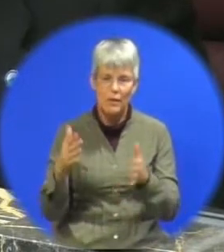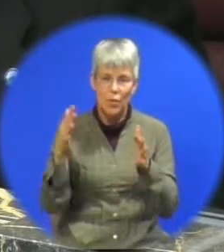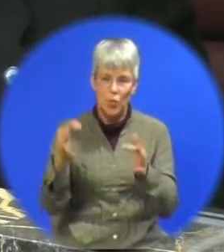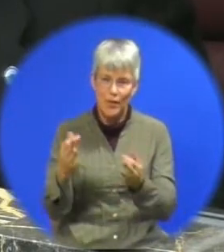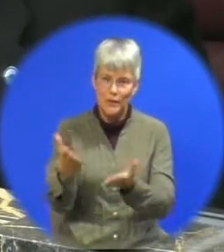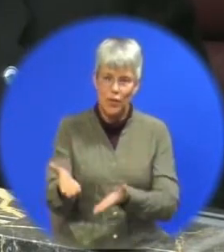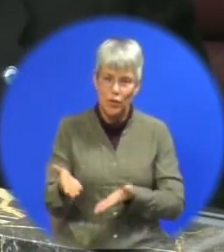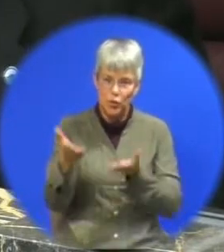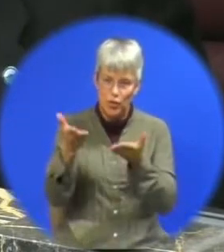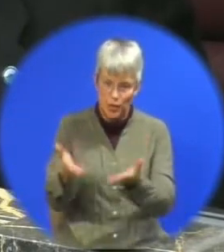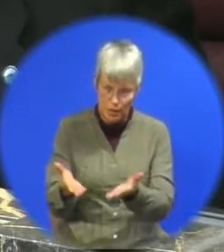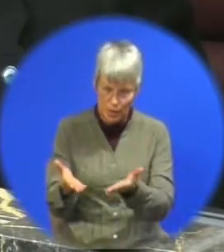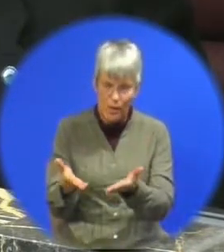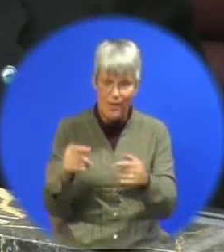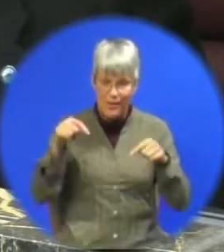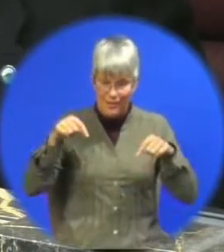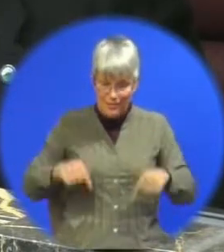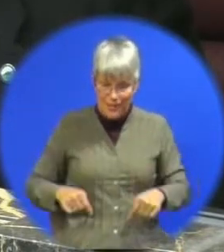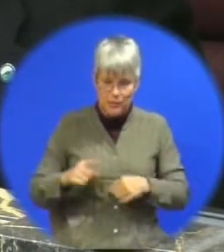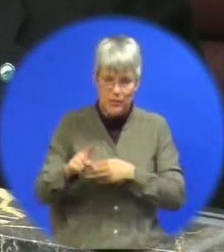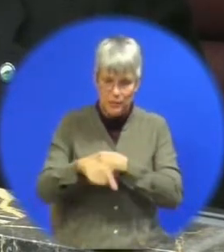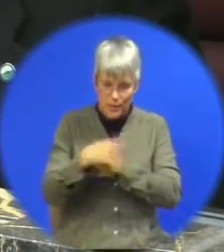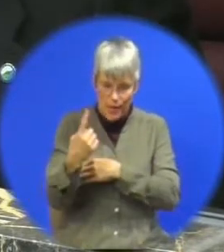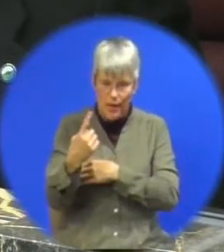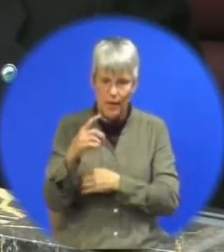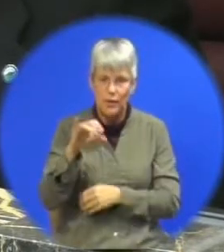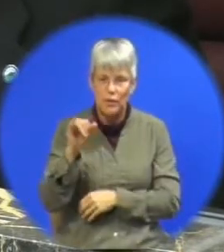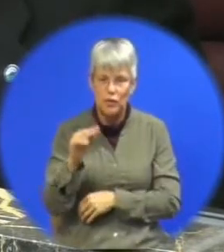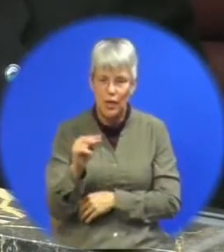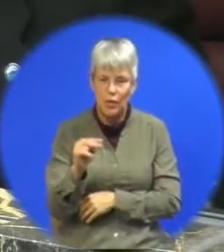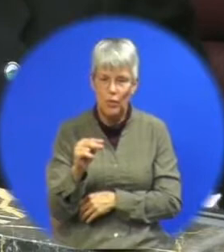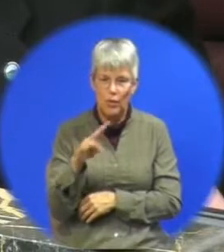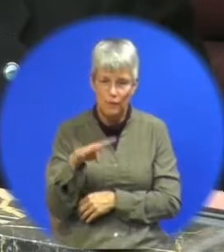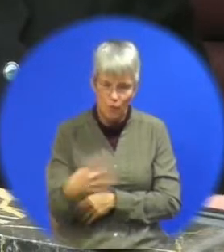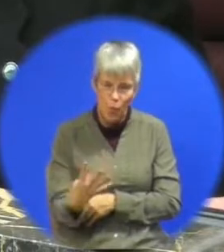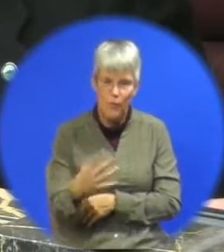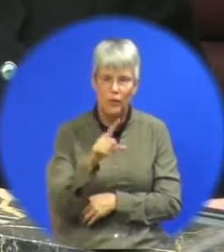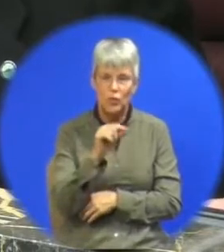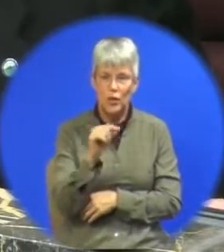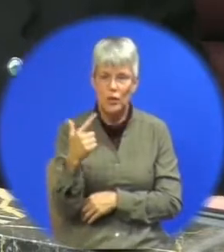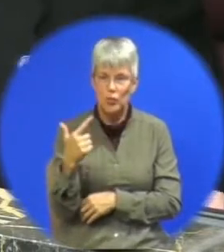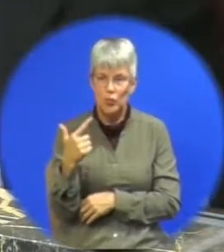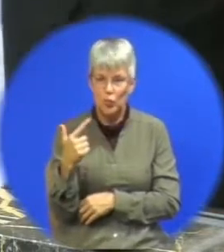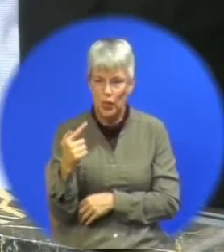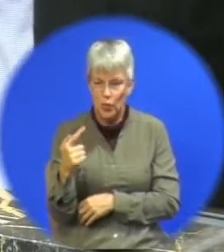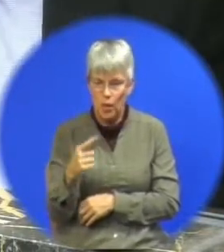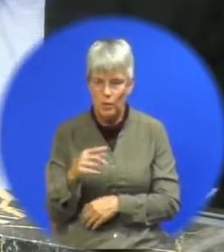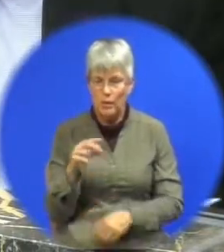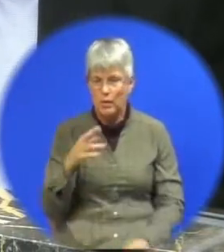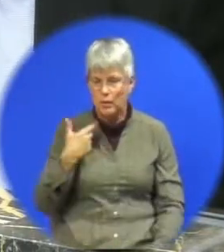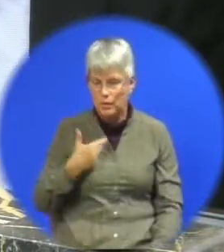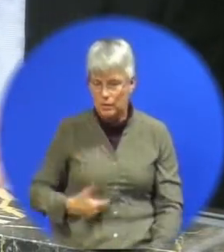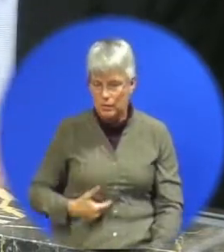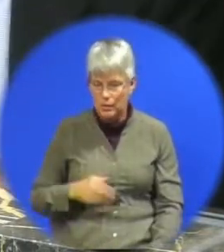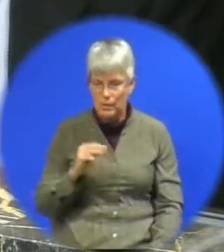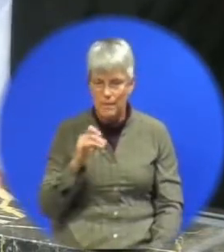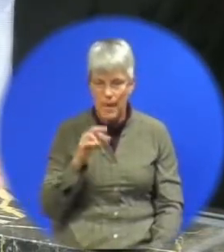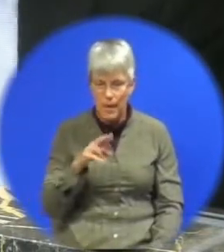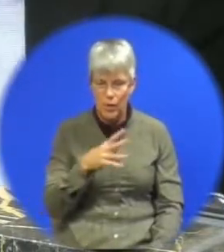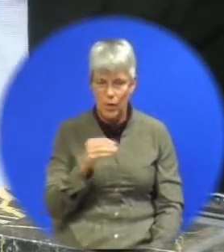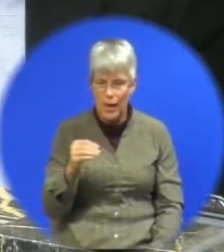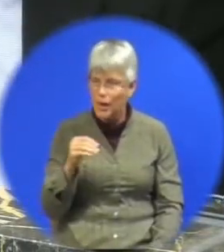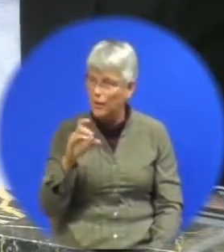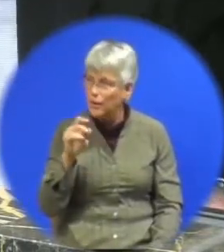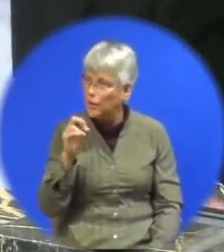Jr., adopted this, the 4th day of January 2021. Ronnie Thompson, Mayor. Sally Sandy, City Clerk. Do